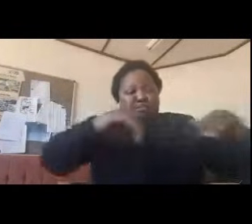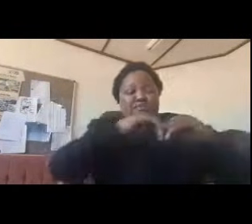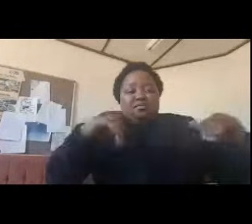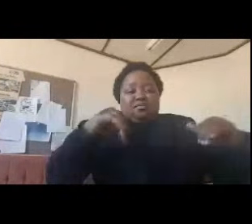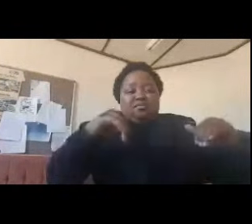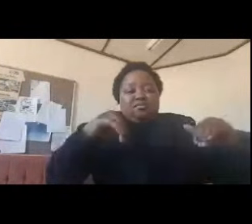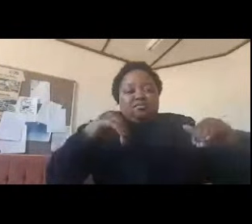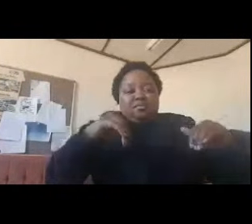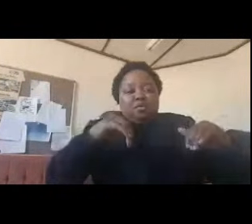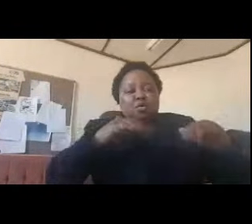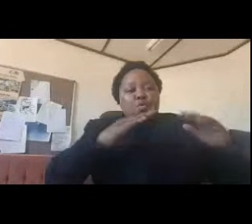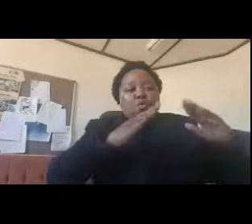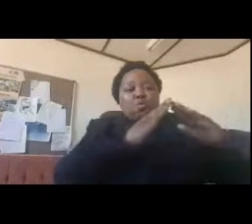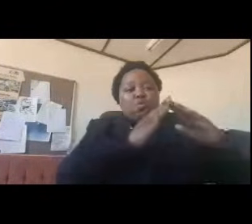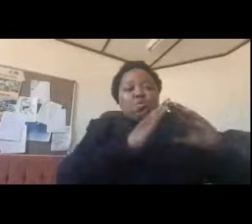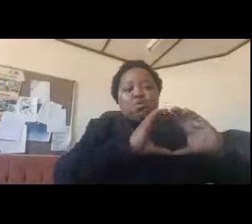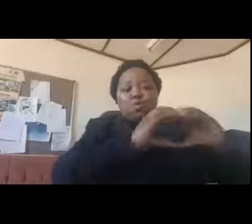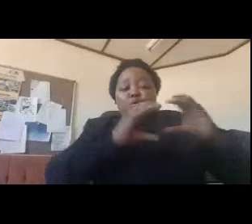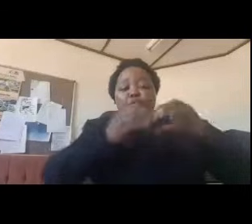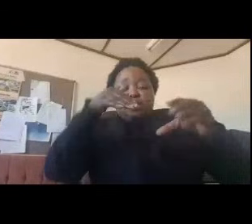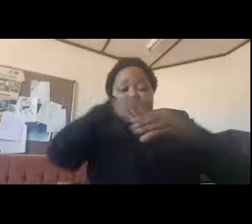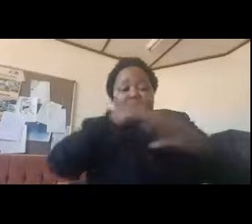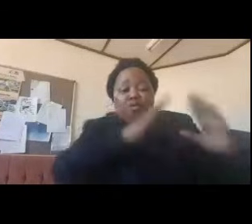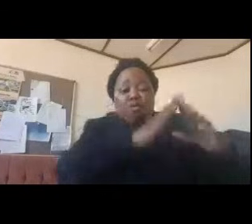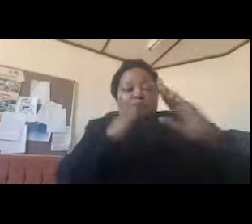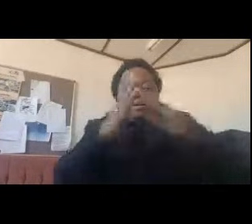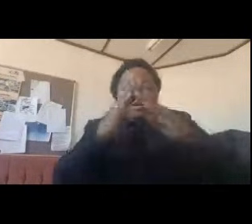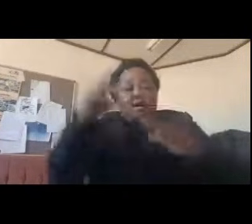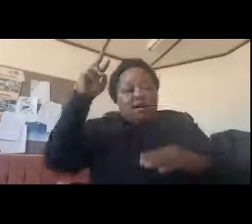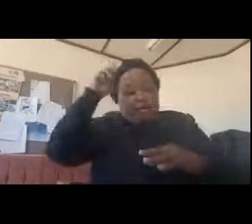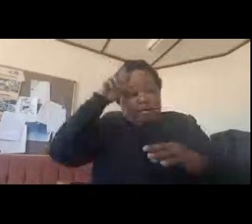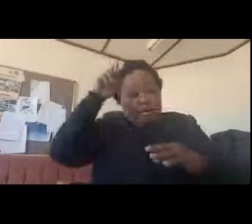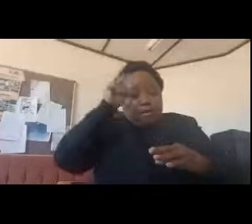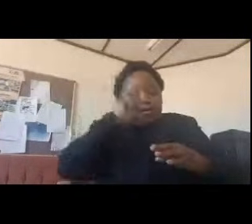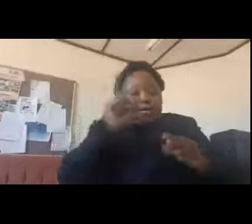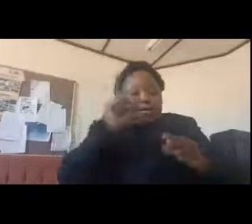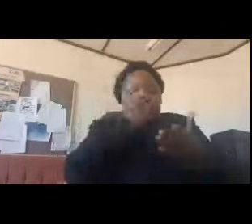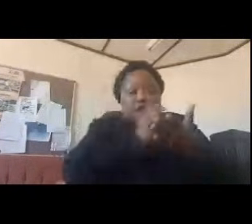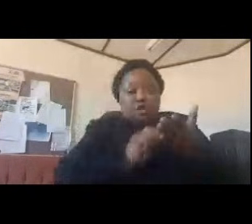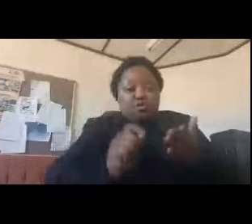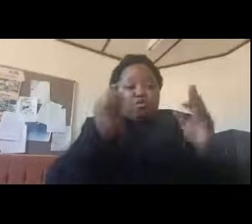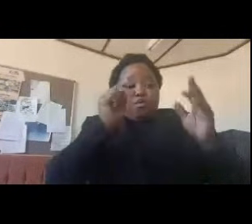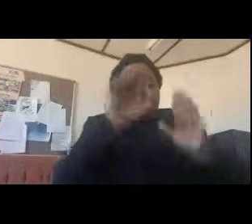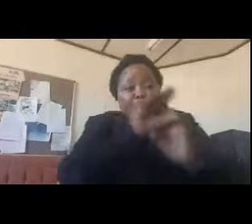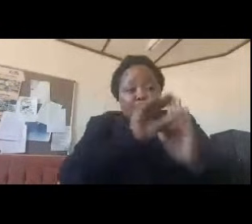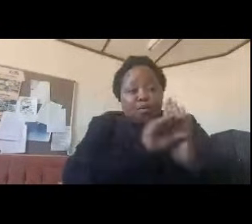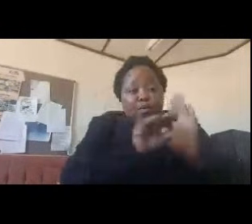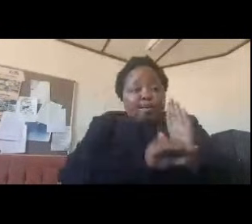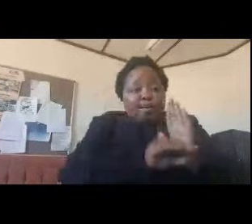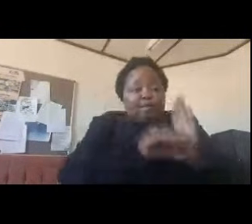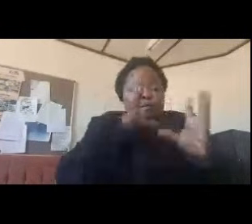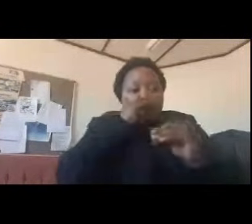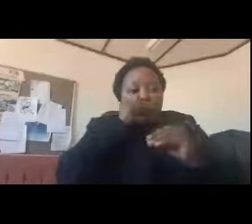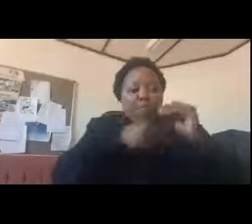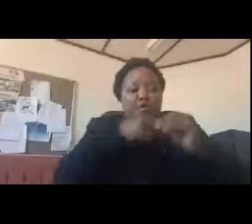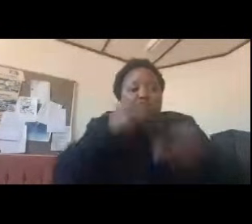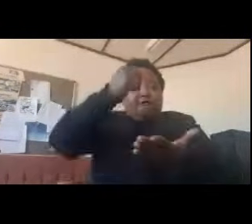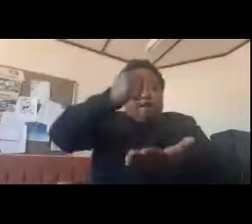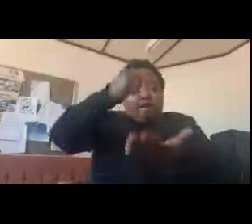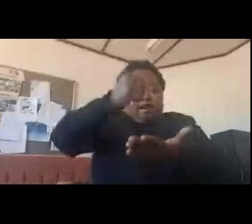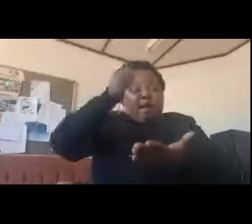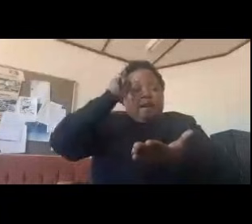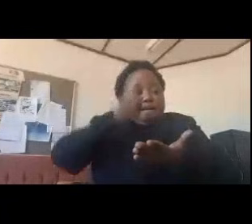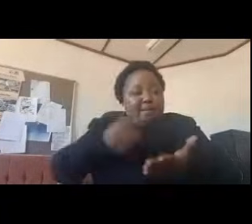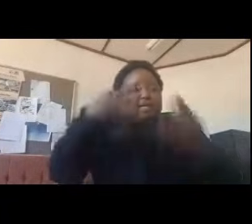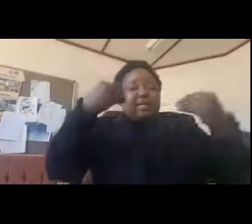program, we're writing a proposal, it was also highlighted the issue of fundraising. We have to include reasonable accommodation or